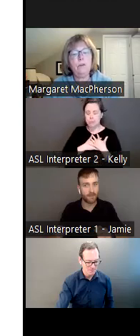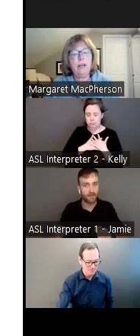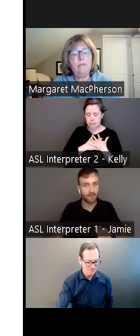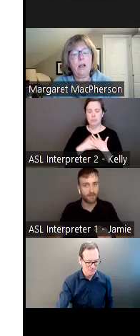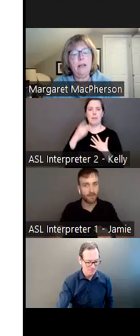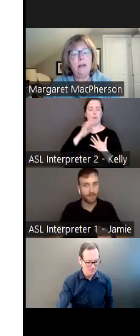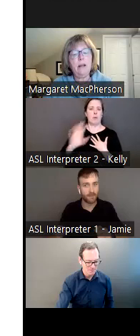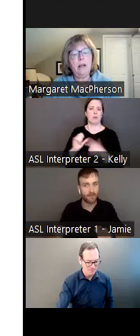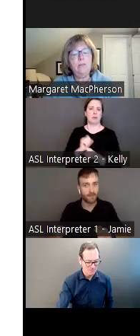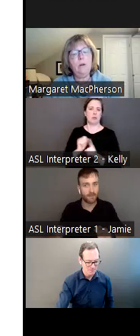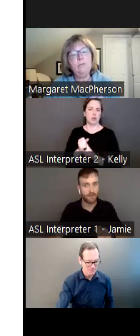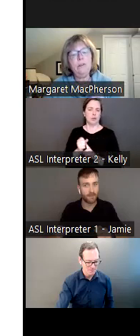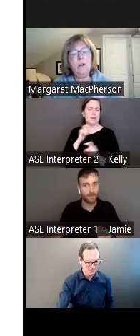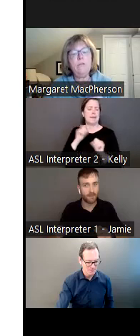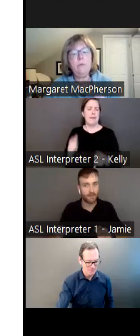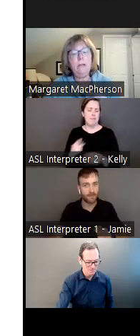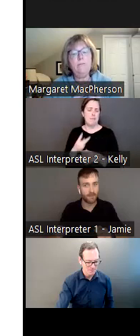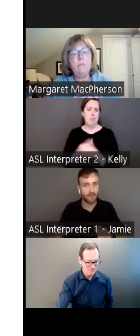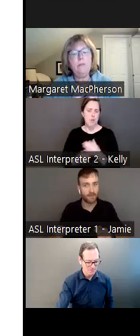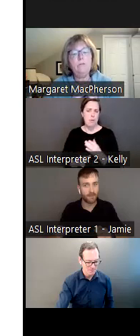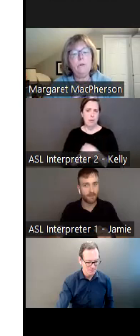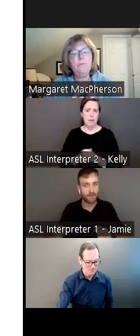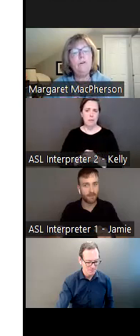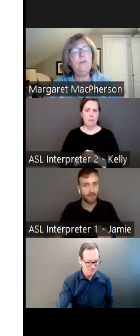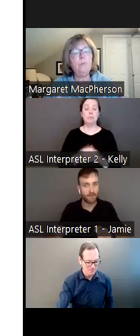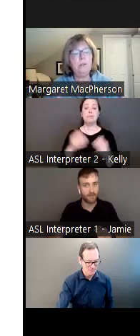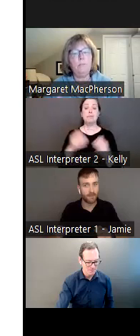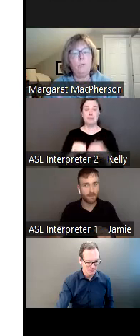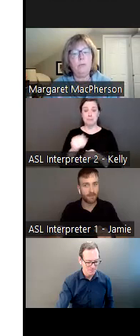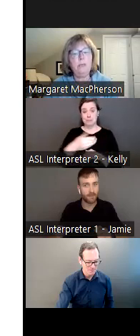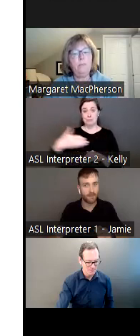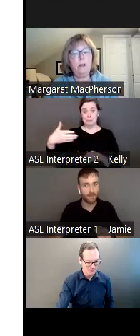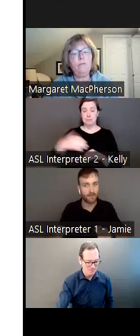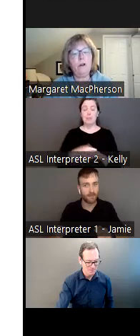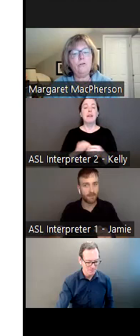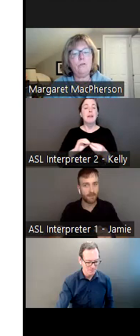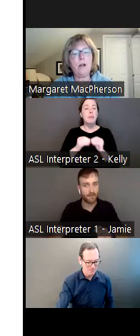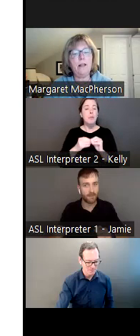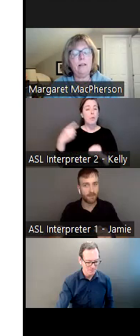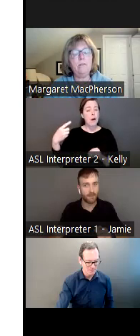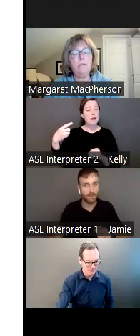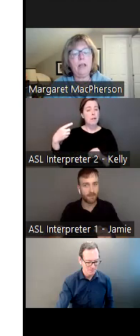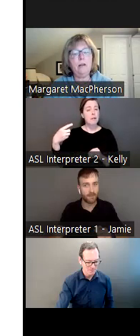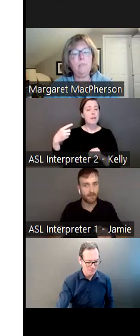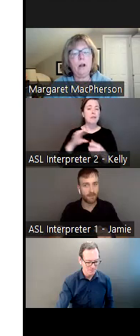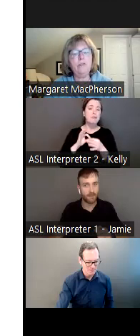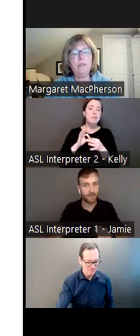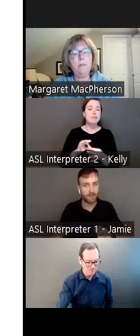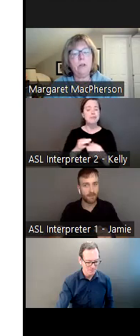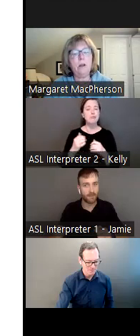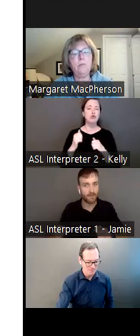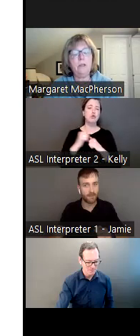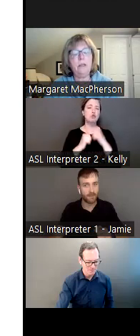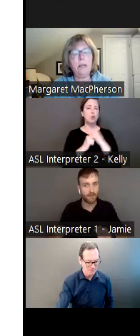So if you go to the next slide. So I was going to talk for a minute from this sort of first principle piece around structural violence and a project